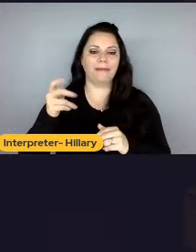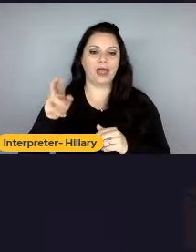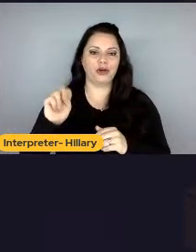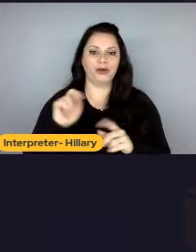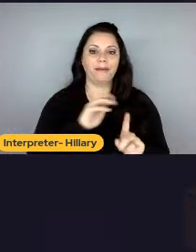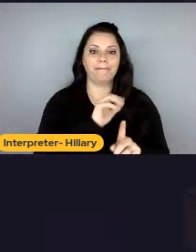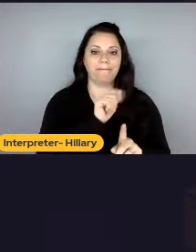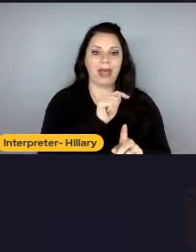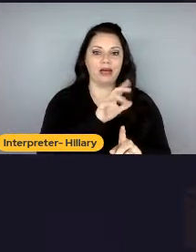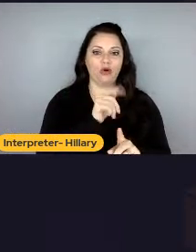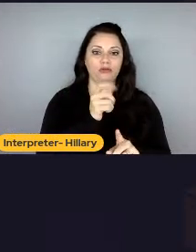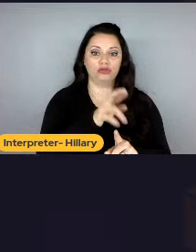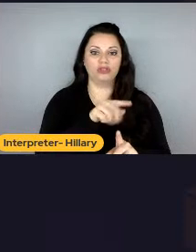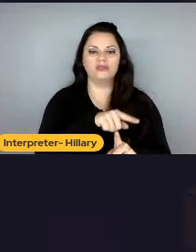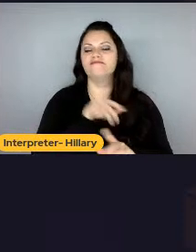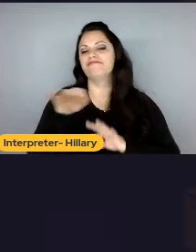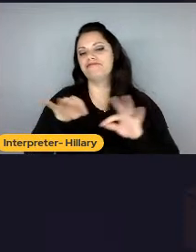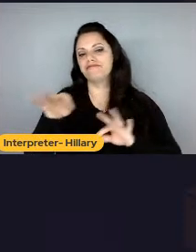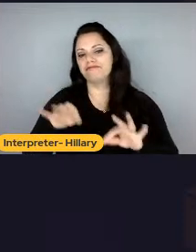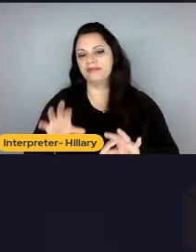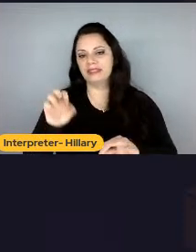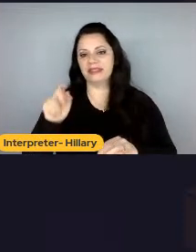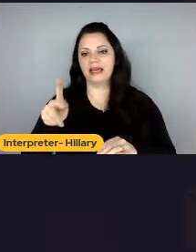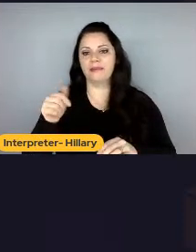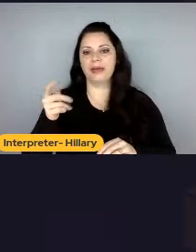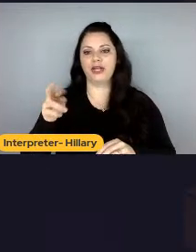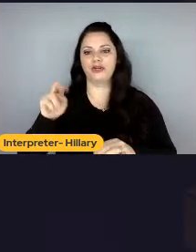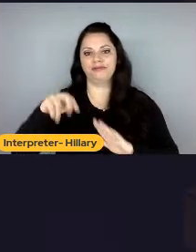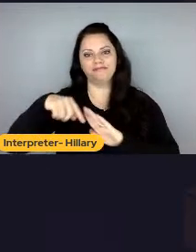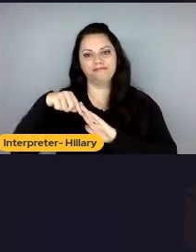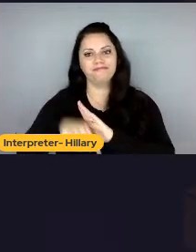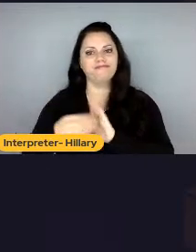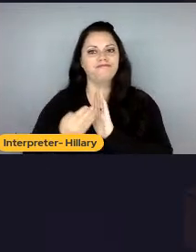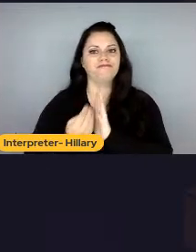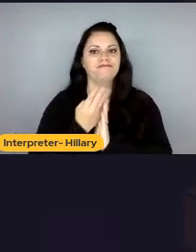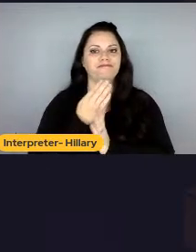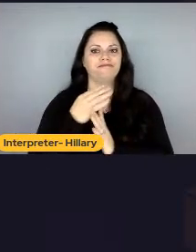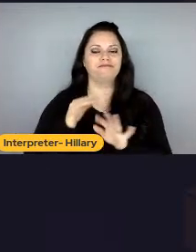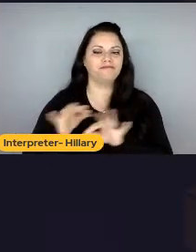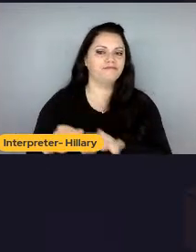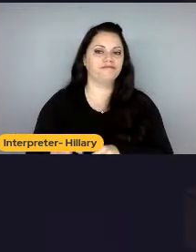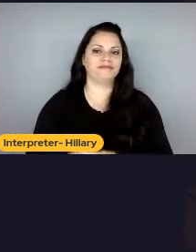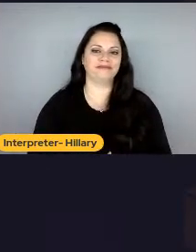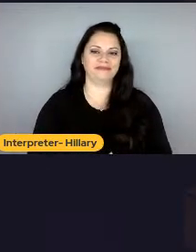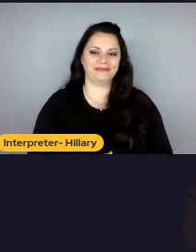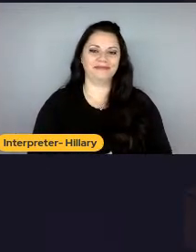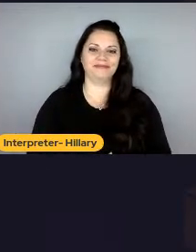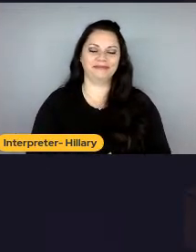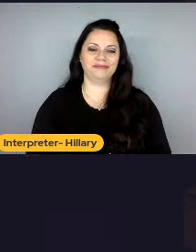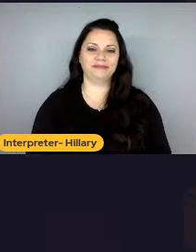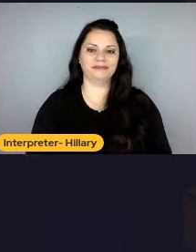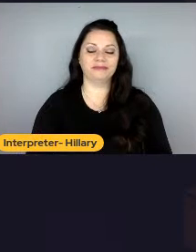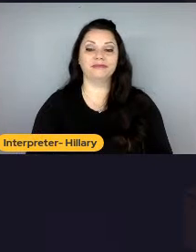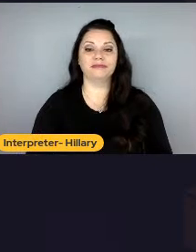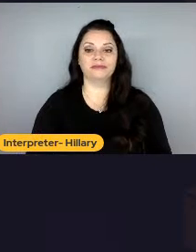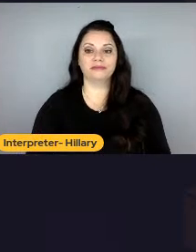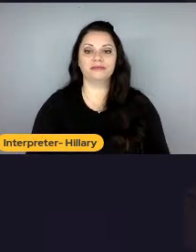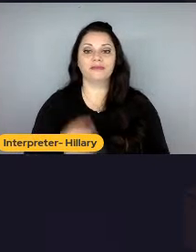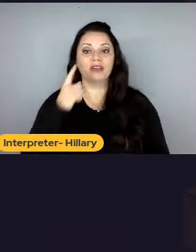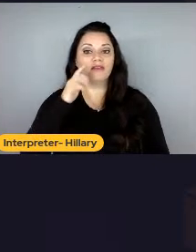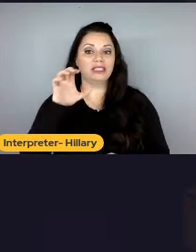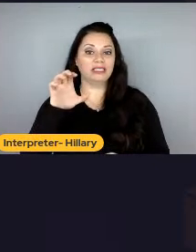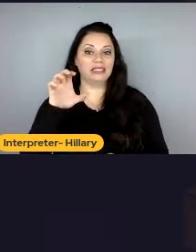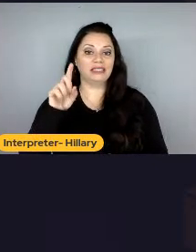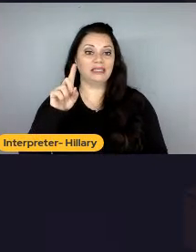goes over CDK patterns in detail. And for CDK, if you're just starting